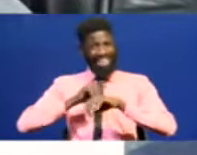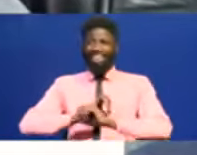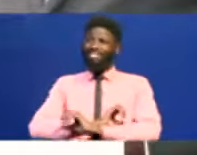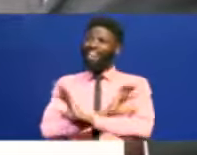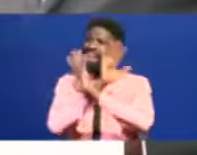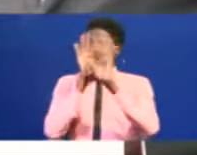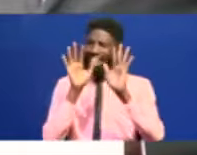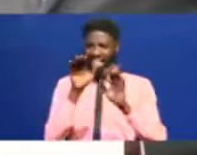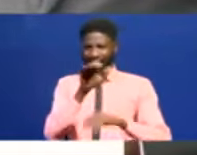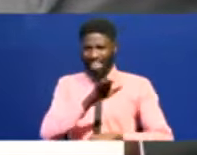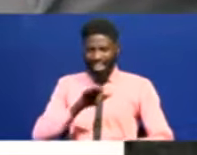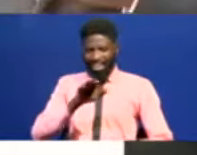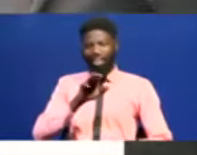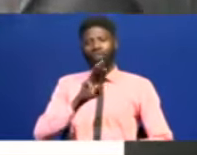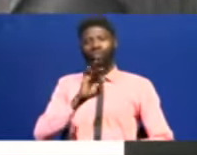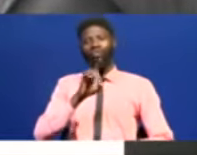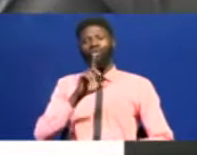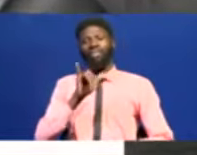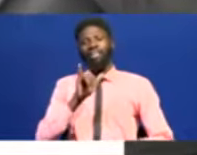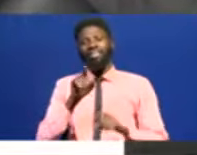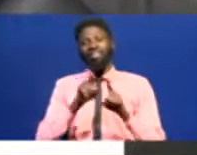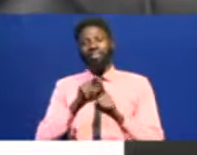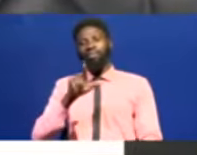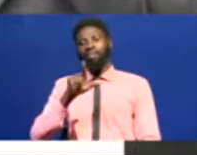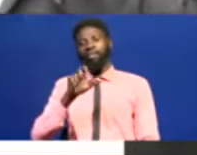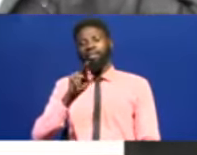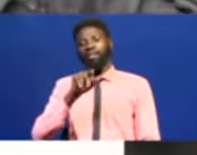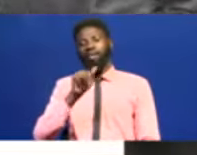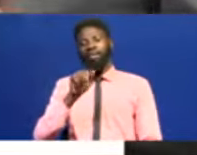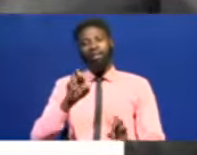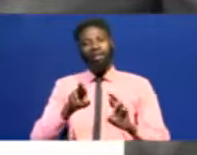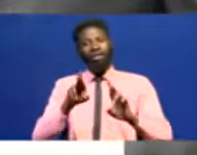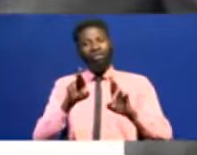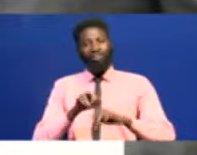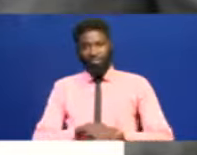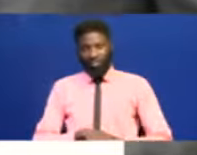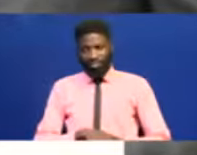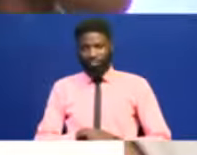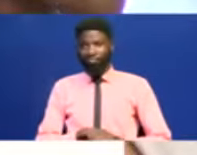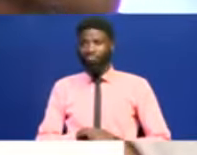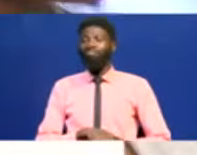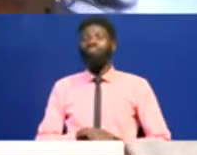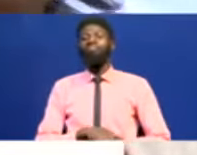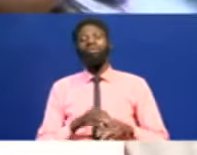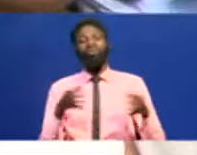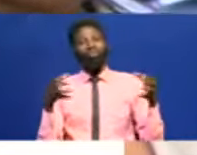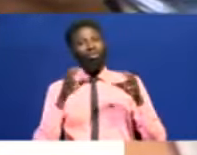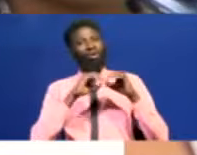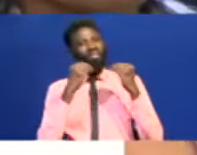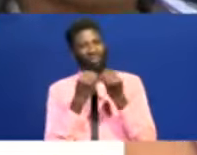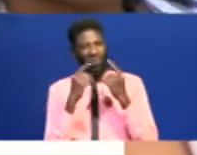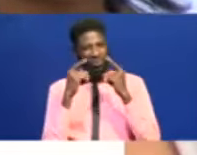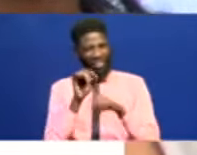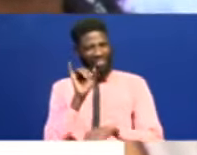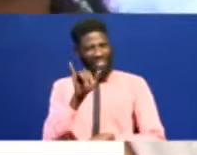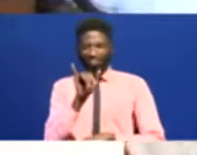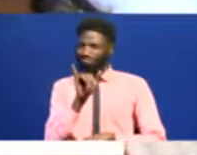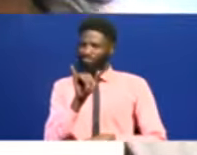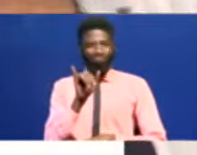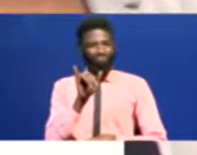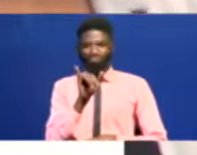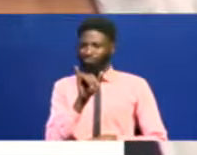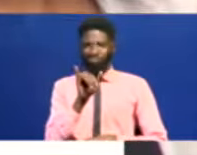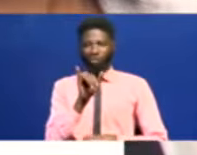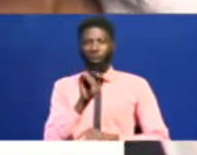Road. The civil society concerned with the incident maintained that this development does not augur well with the country